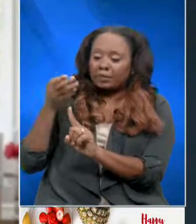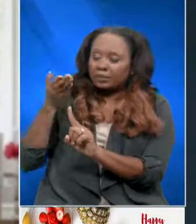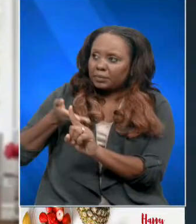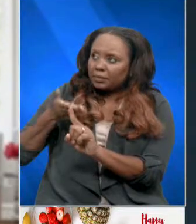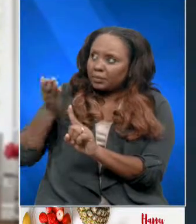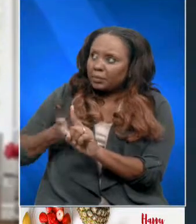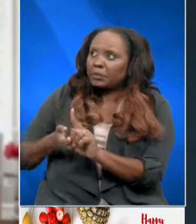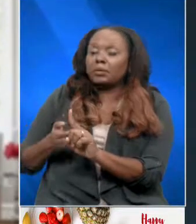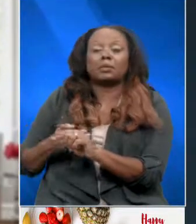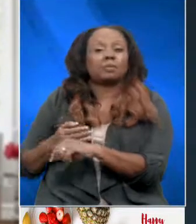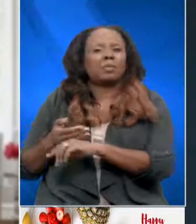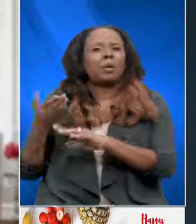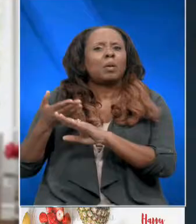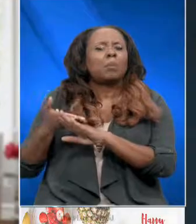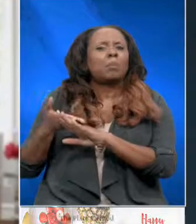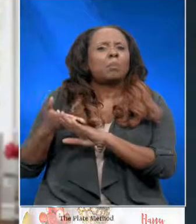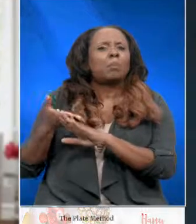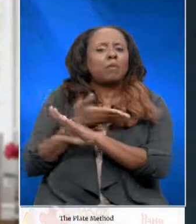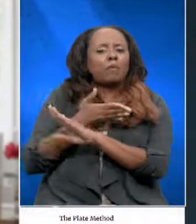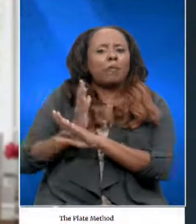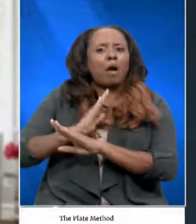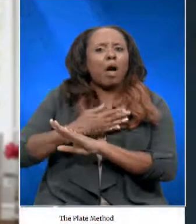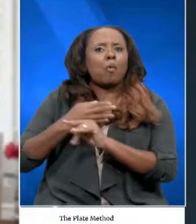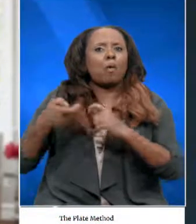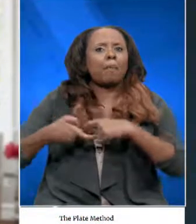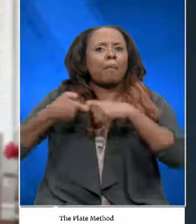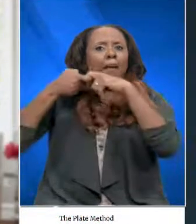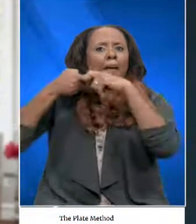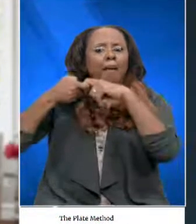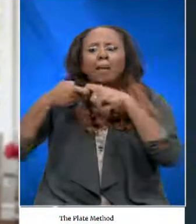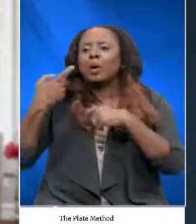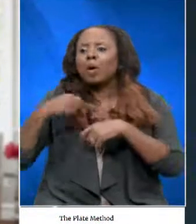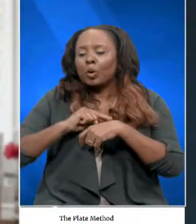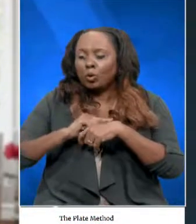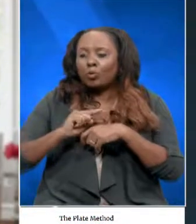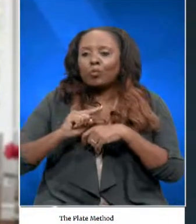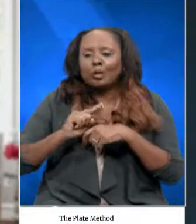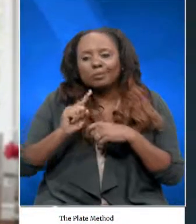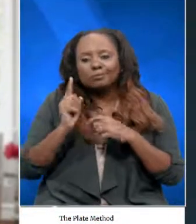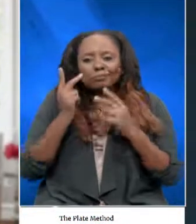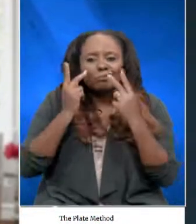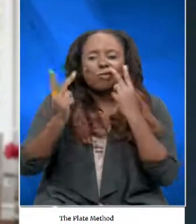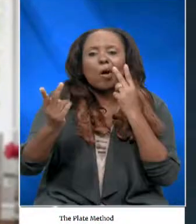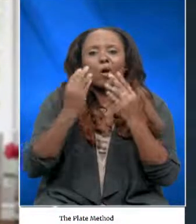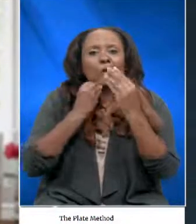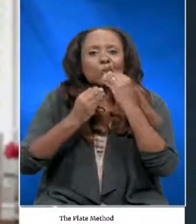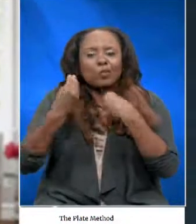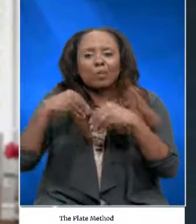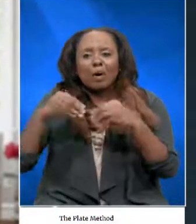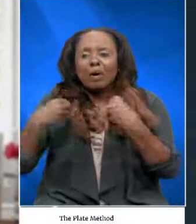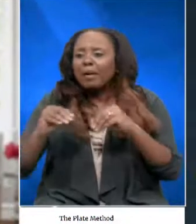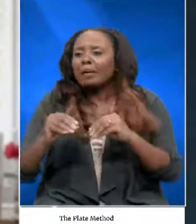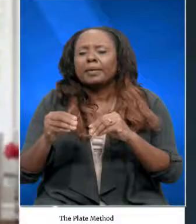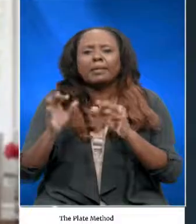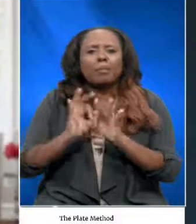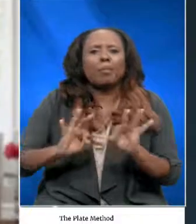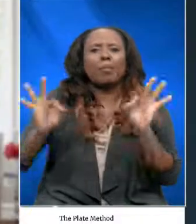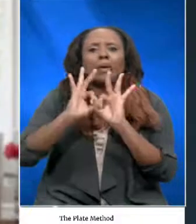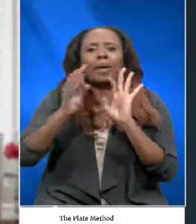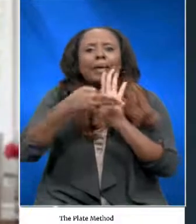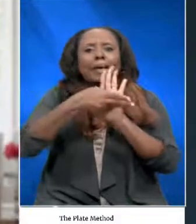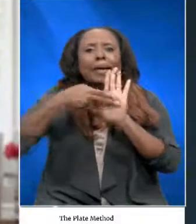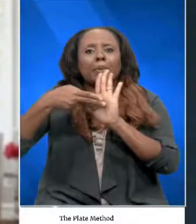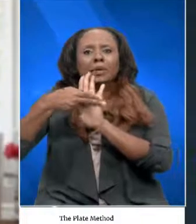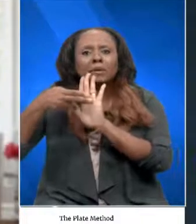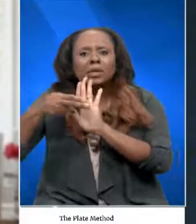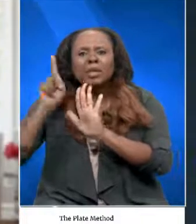supermarket and went through some really important labels that we definitely